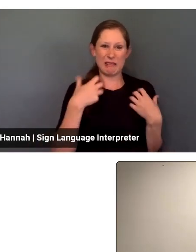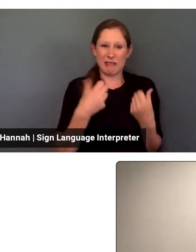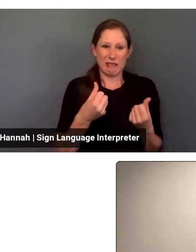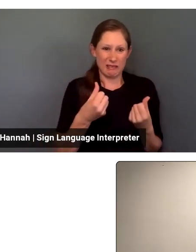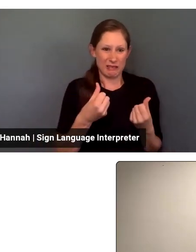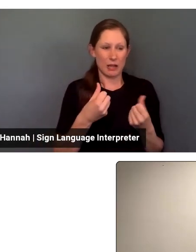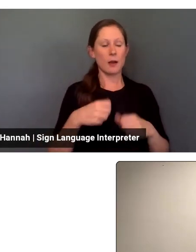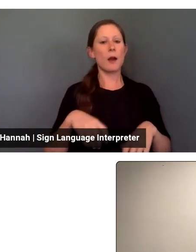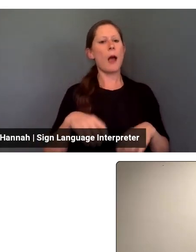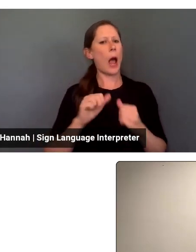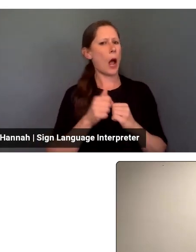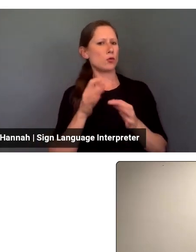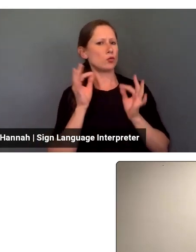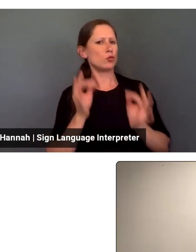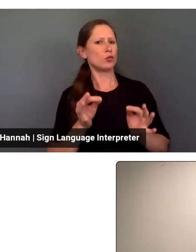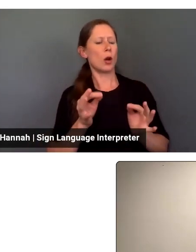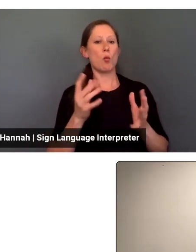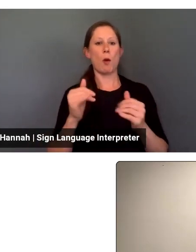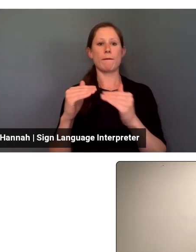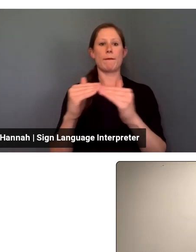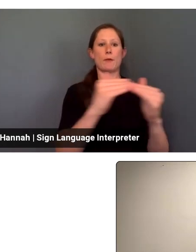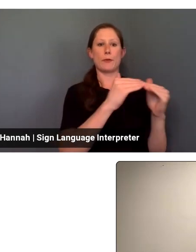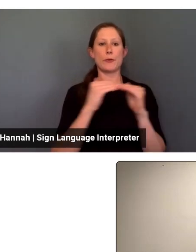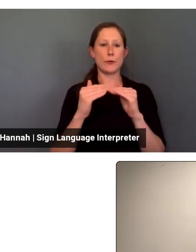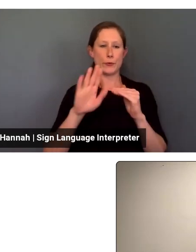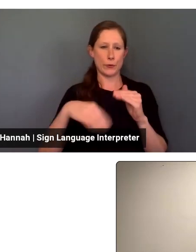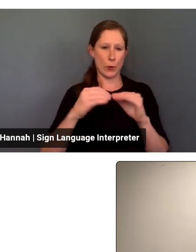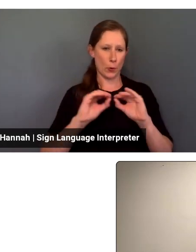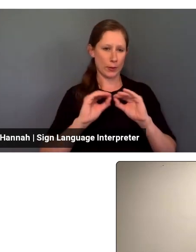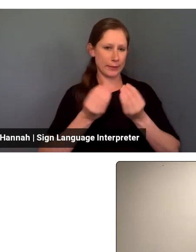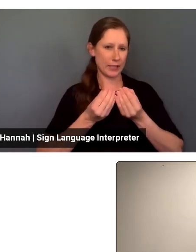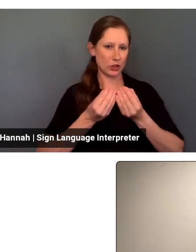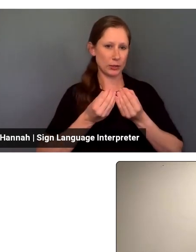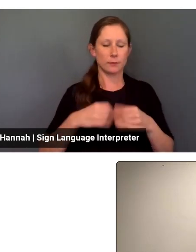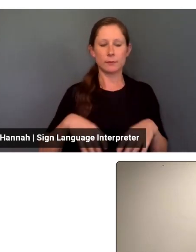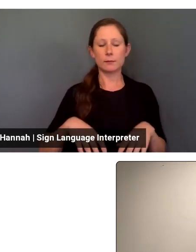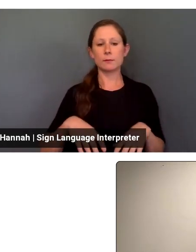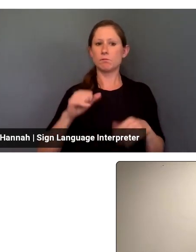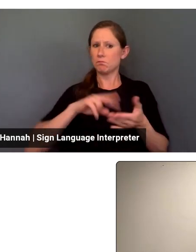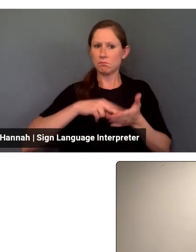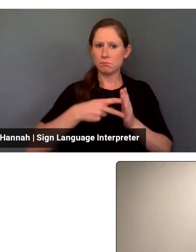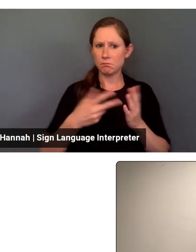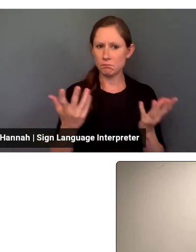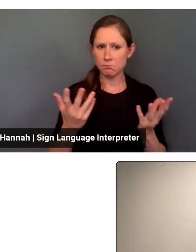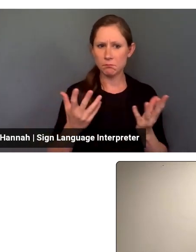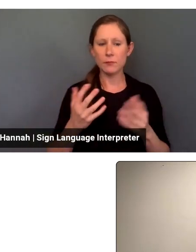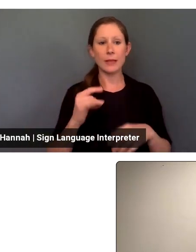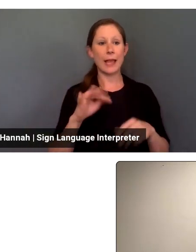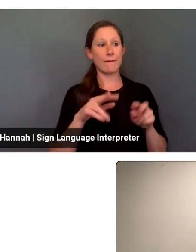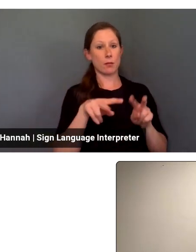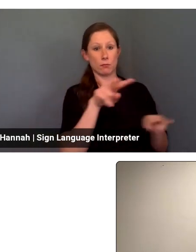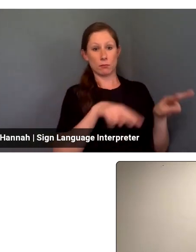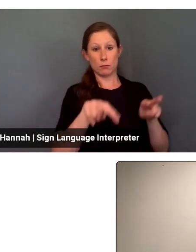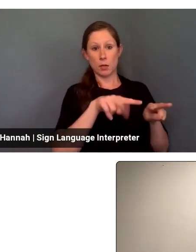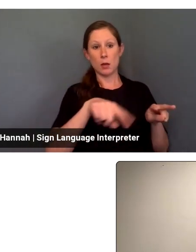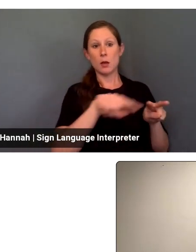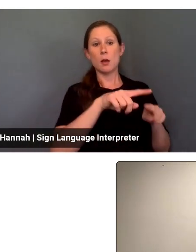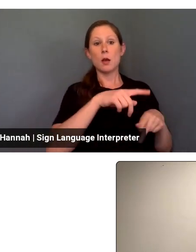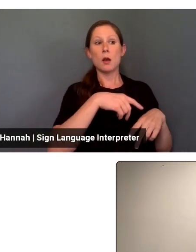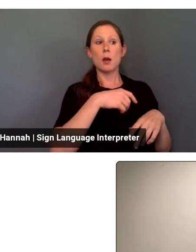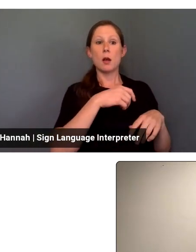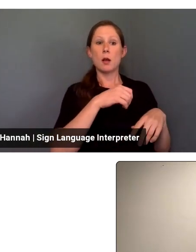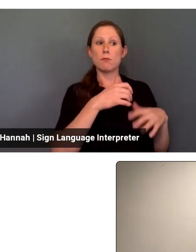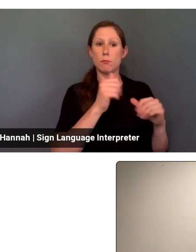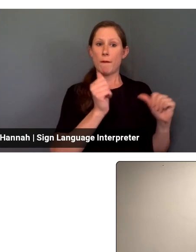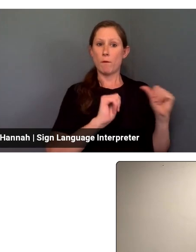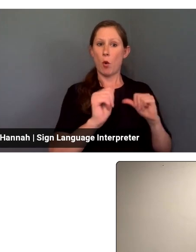fairly across the organization. And what I mean by that is when you look at how most performance management has historically been